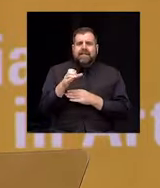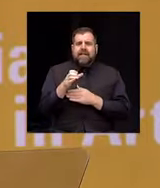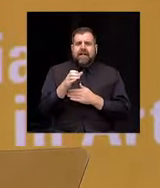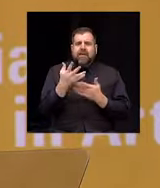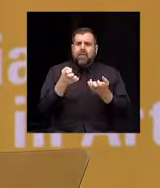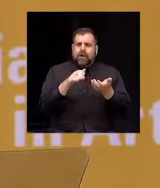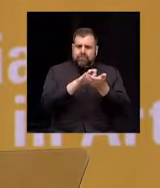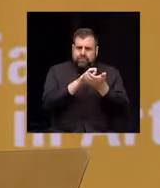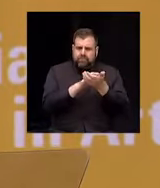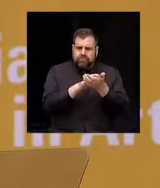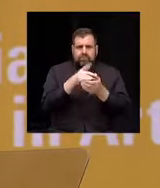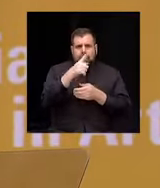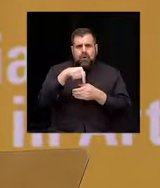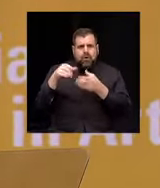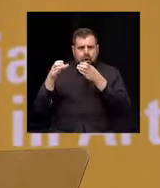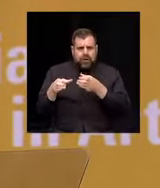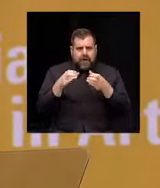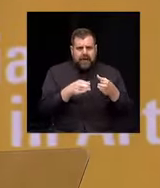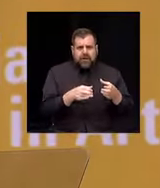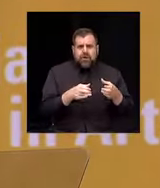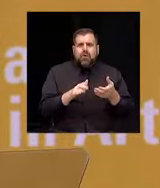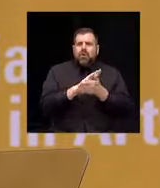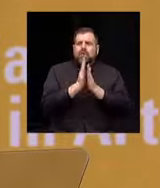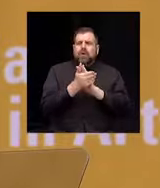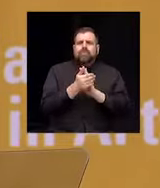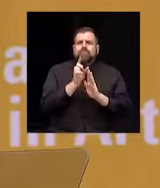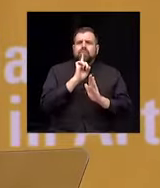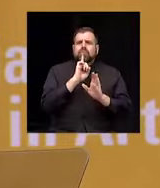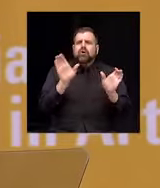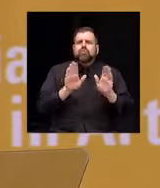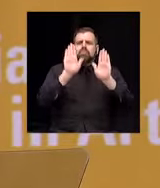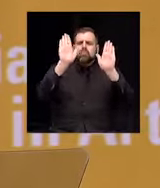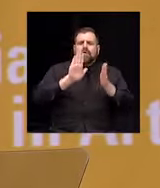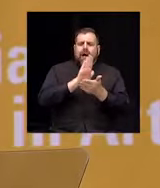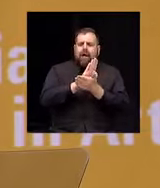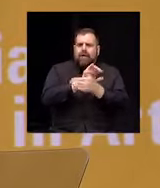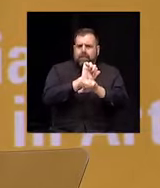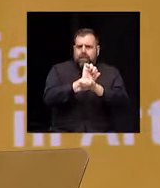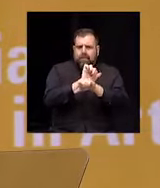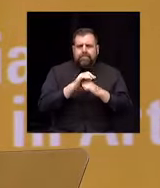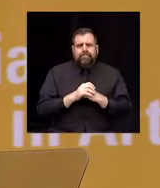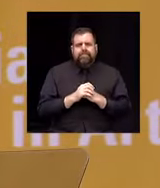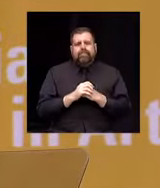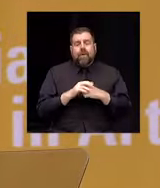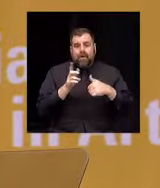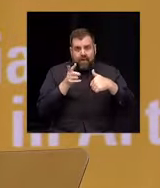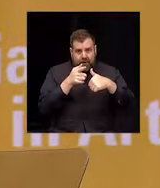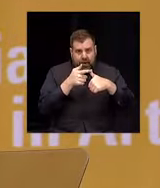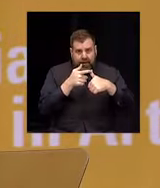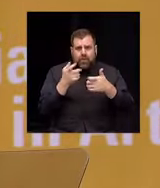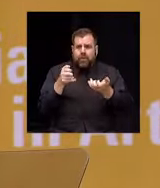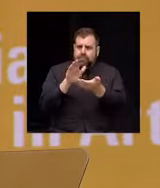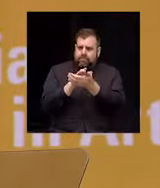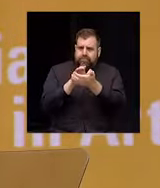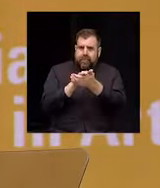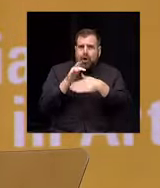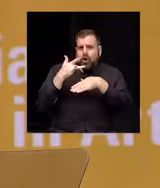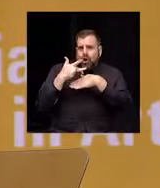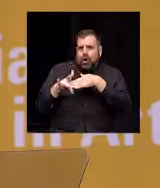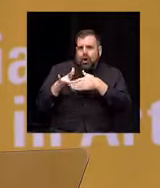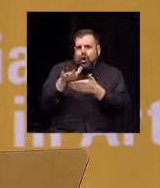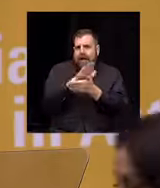recognizes those candidates who have distinguished themselves academically. First, we would like to recognize our early